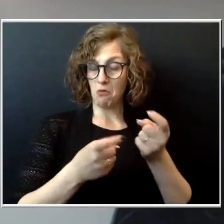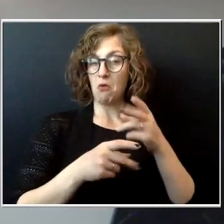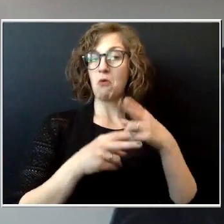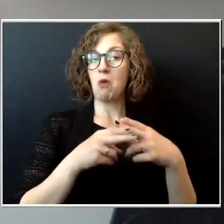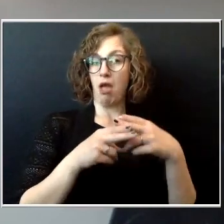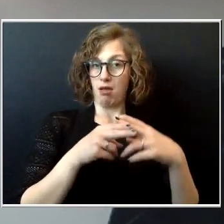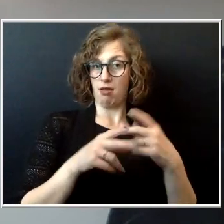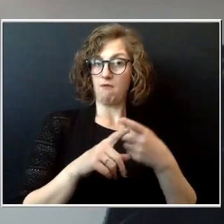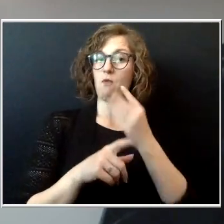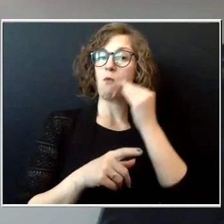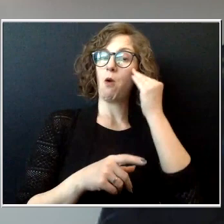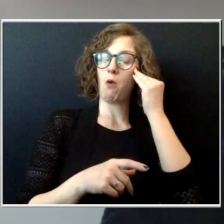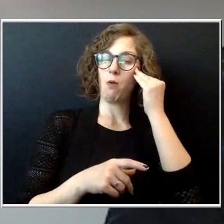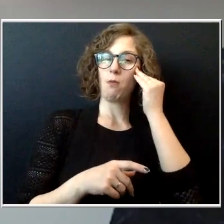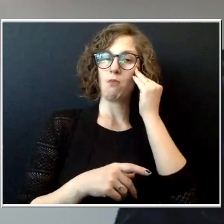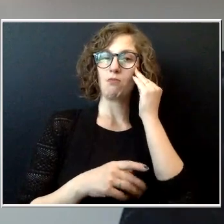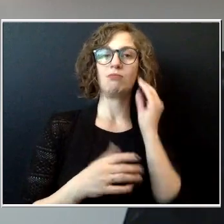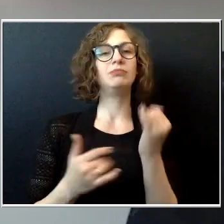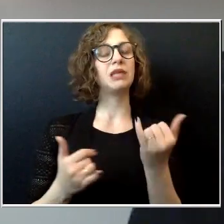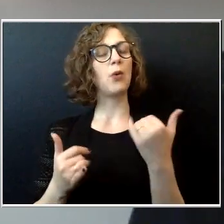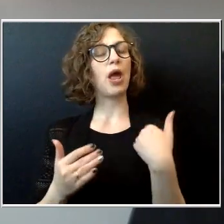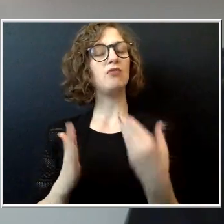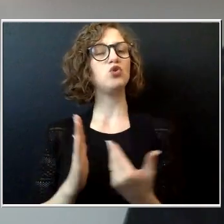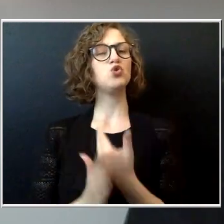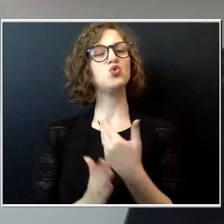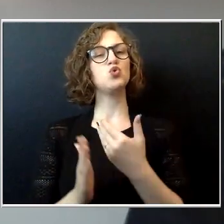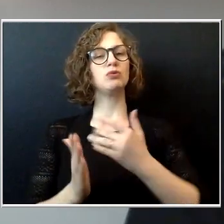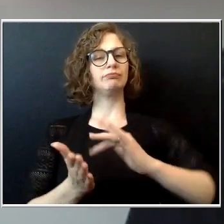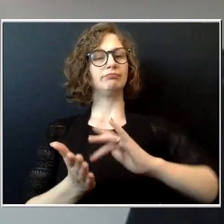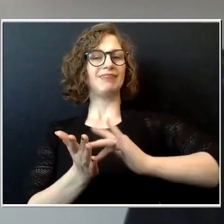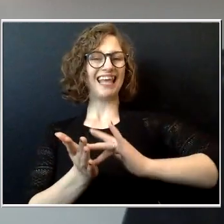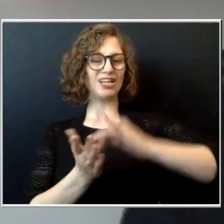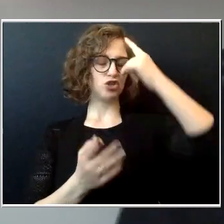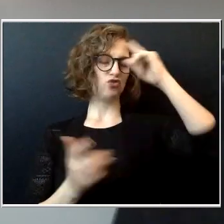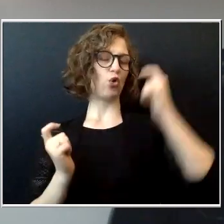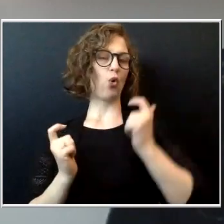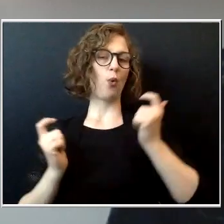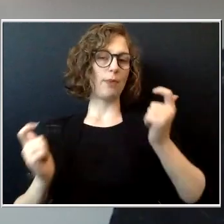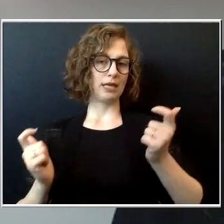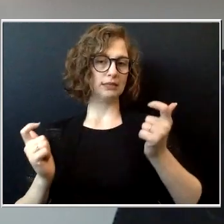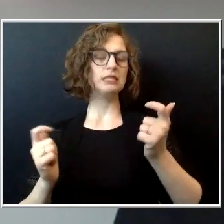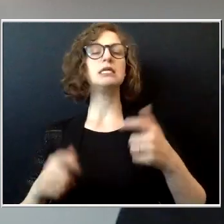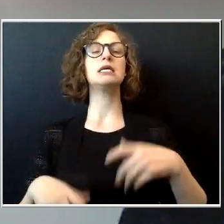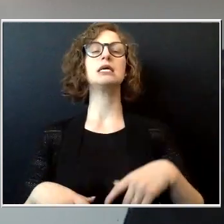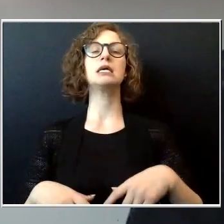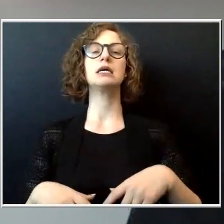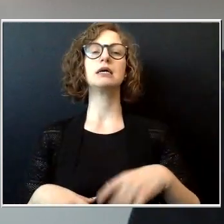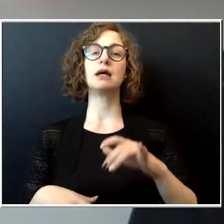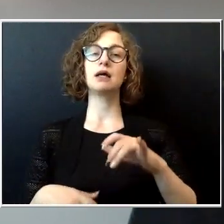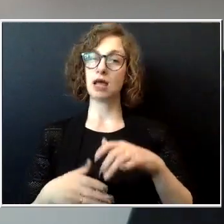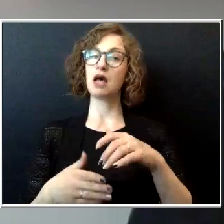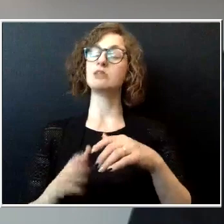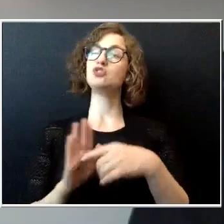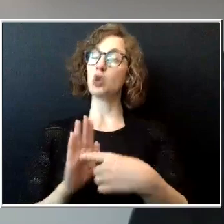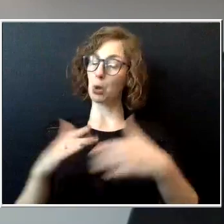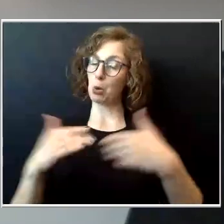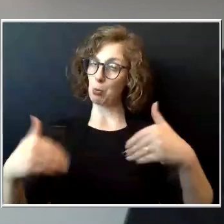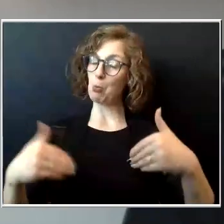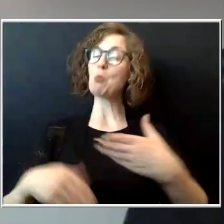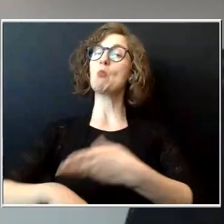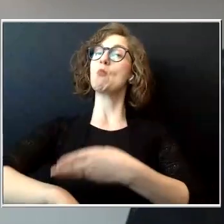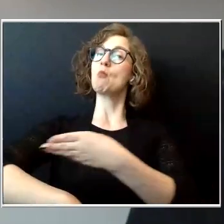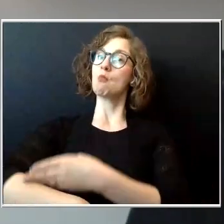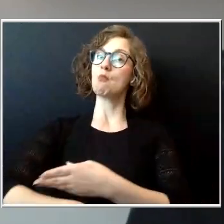advent of these new anti-obesity drugs, which are showing, a lot of promise with regards to reducing weight, which we think